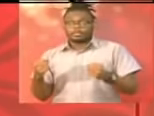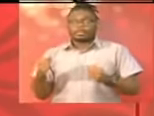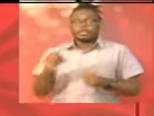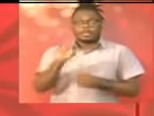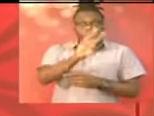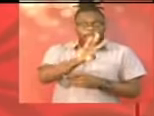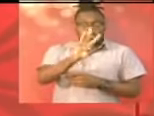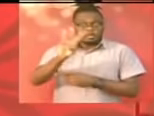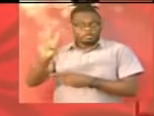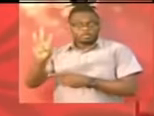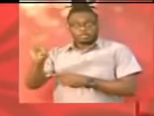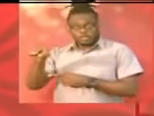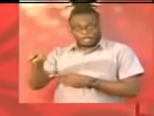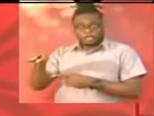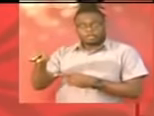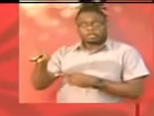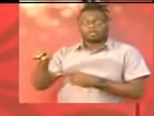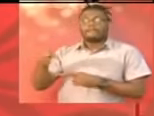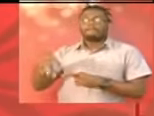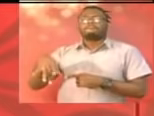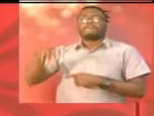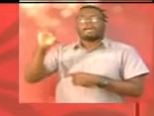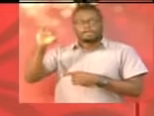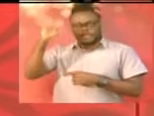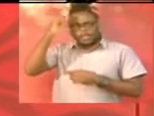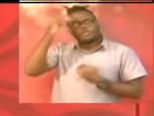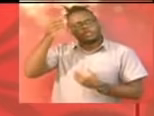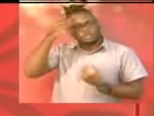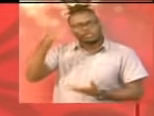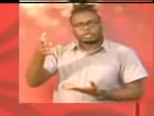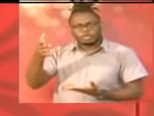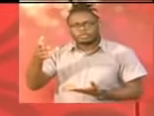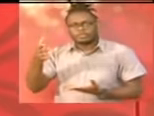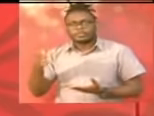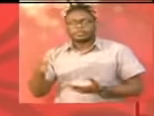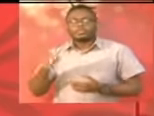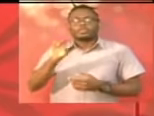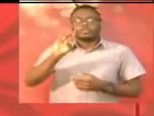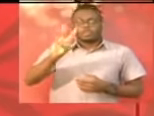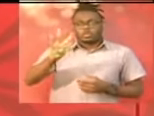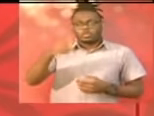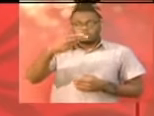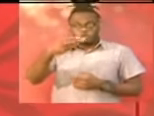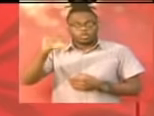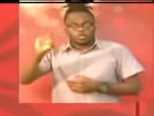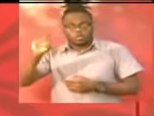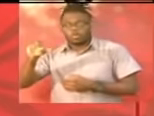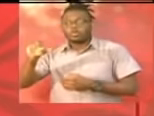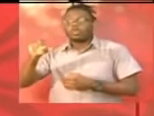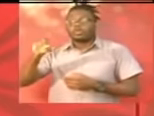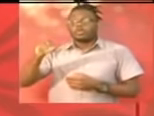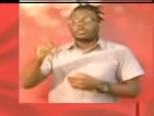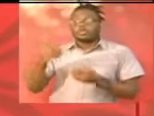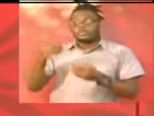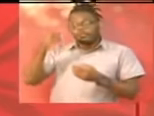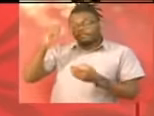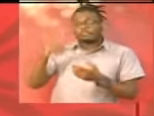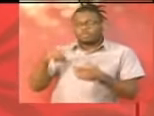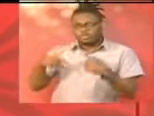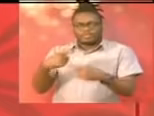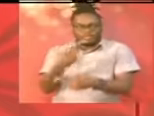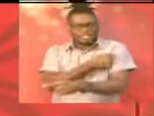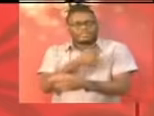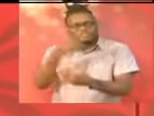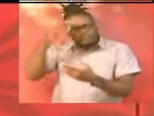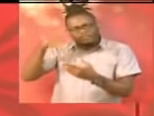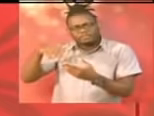other reputable medical and news platforms. Do your part and be vaccinated.